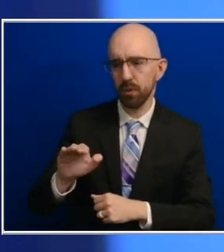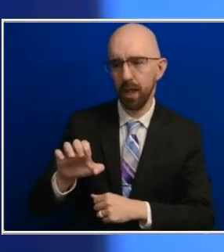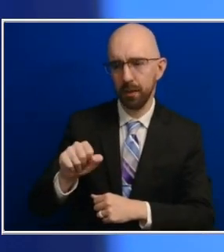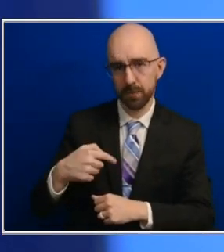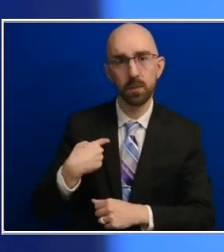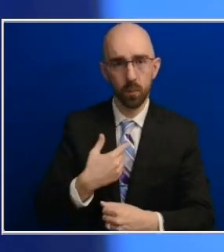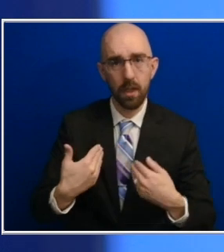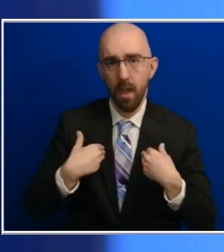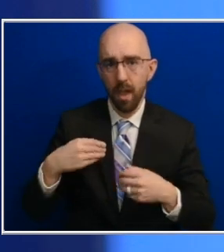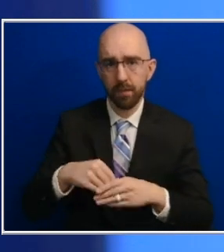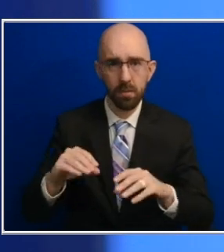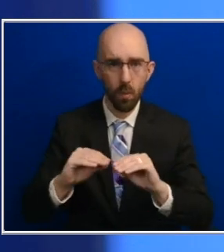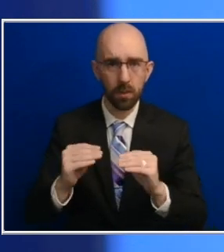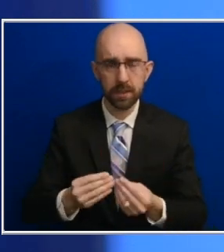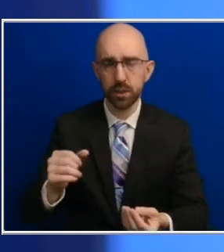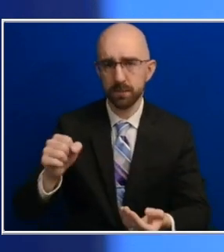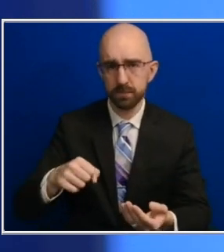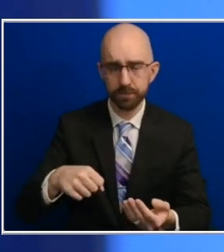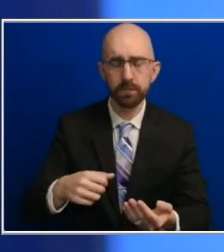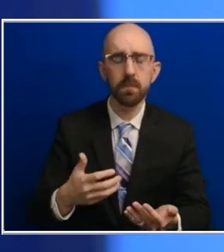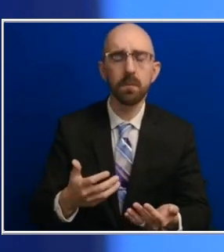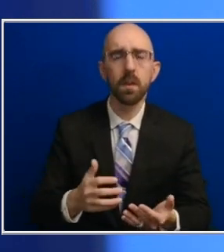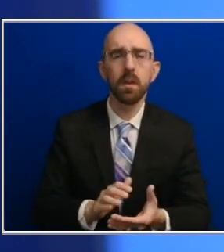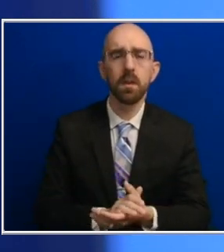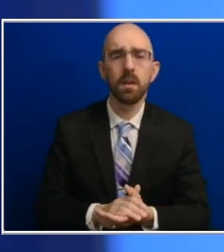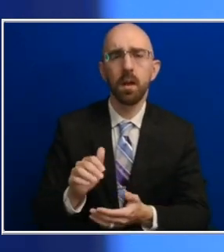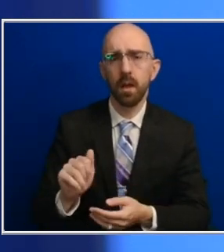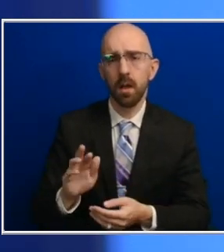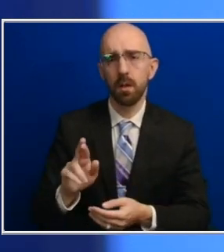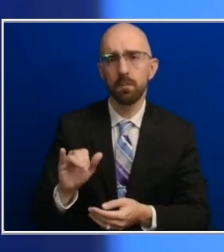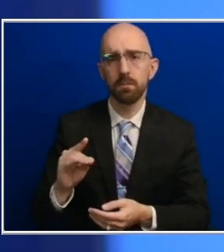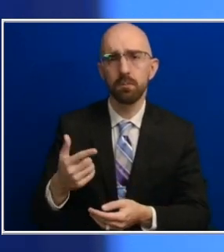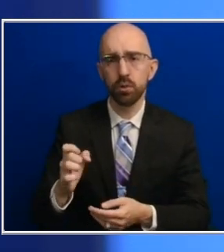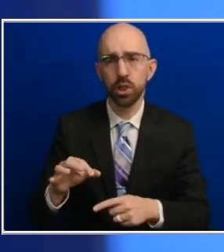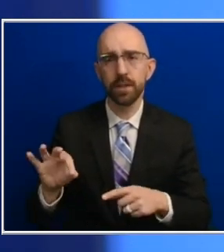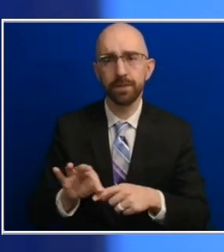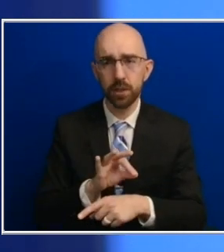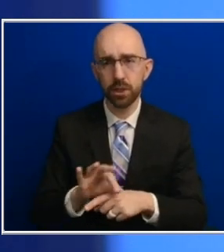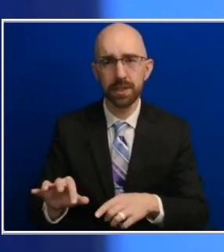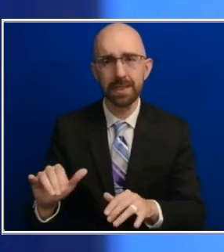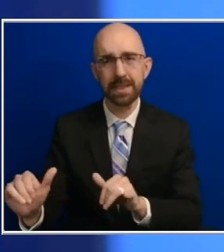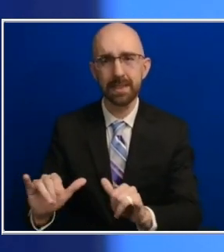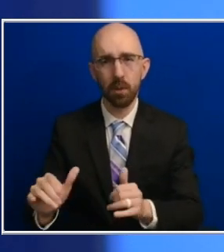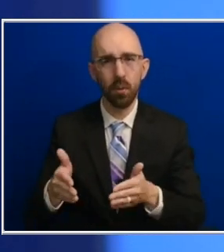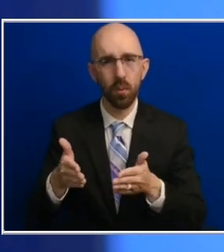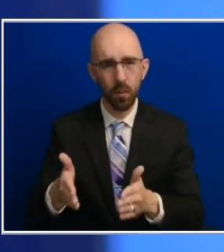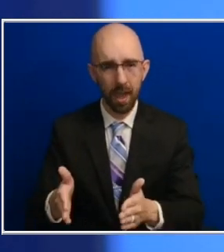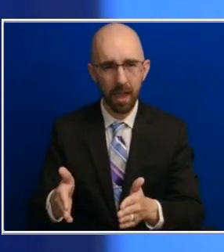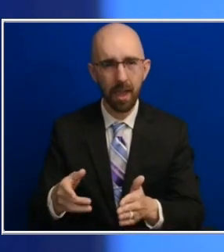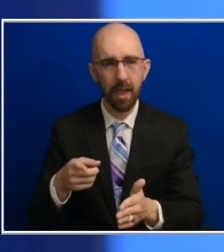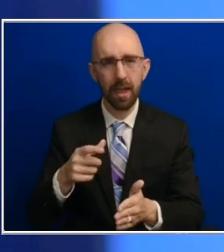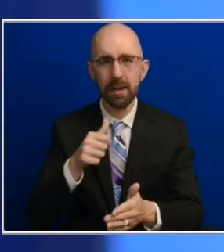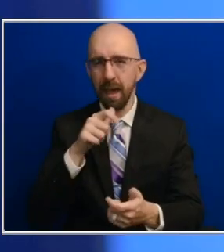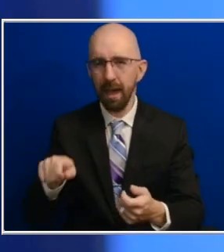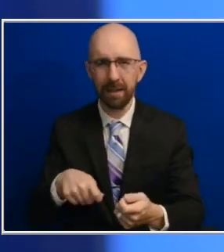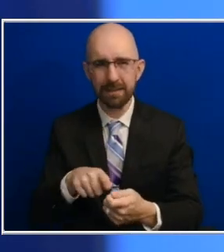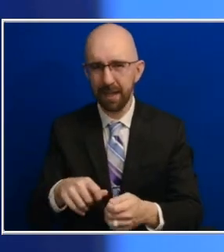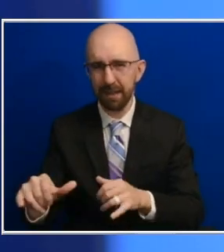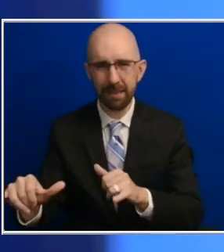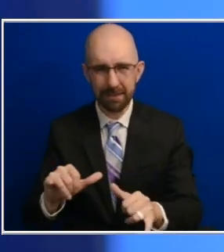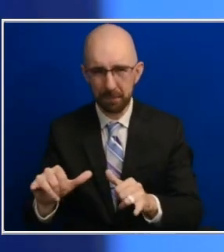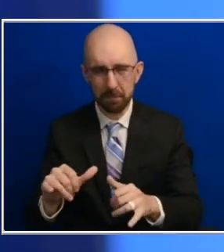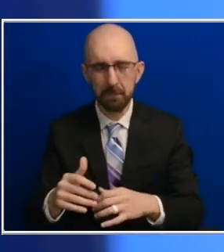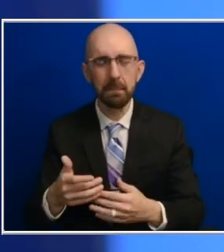organization. And so Abridge functions in a similar manner, not necessarily exactly the same. Abridge doesn't,